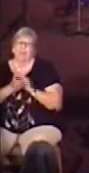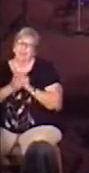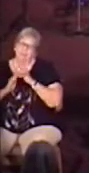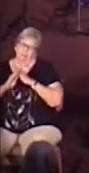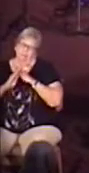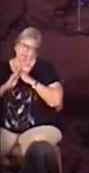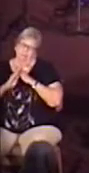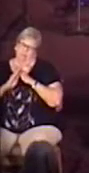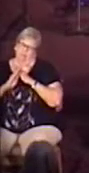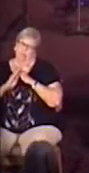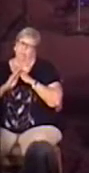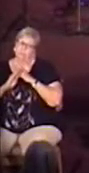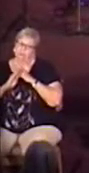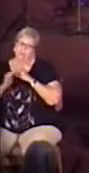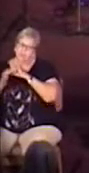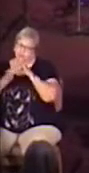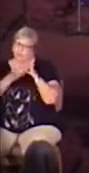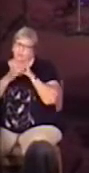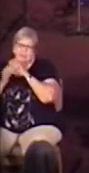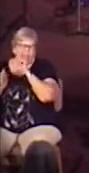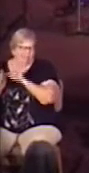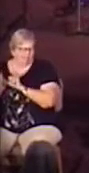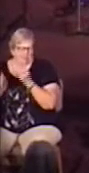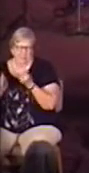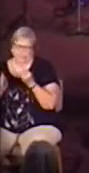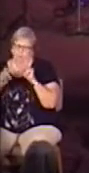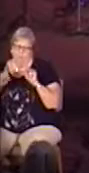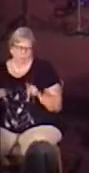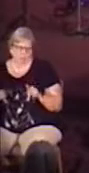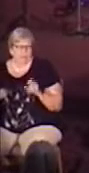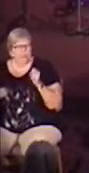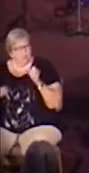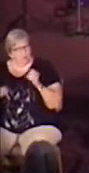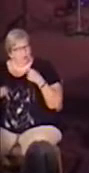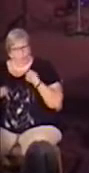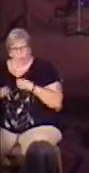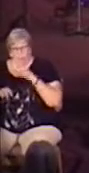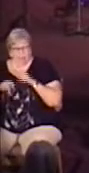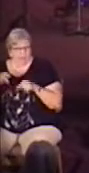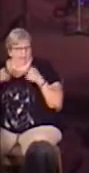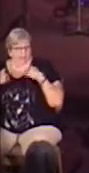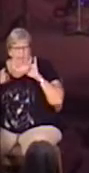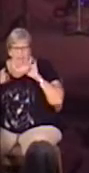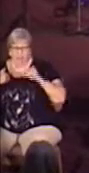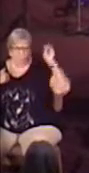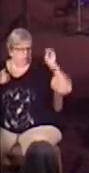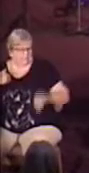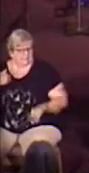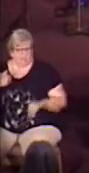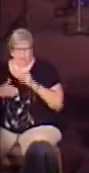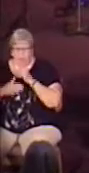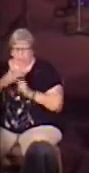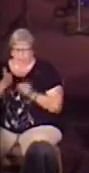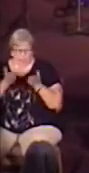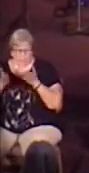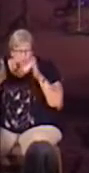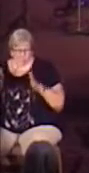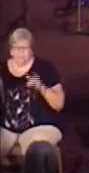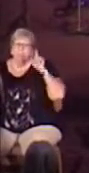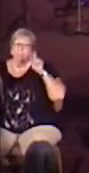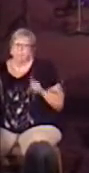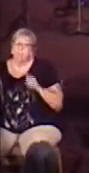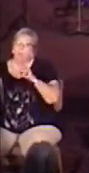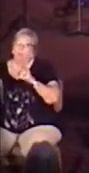for unity. Every single person. And so we can't have 80% humble servants. It has to be